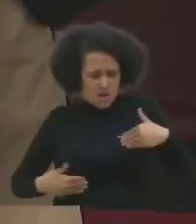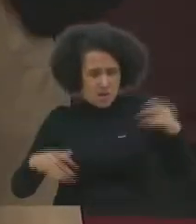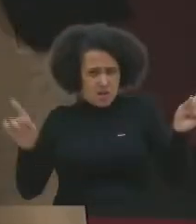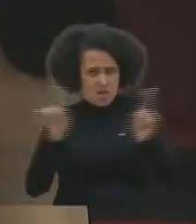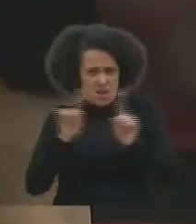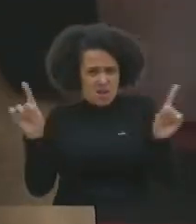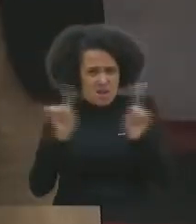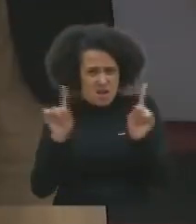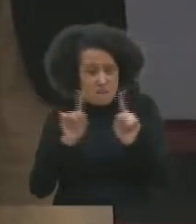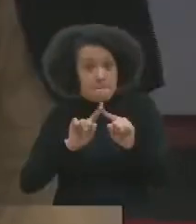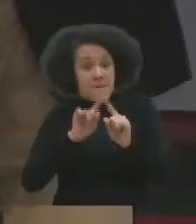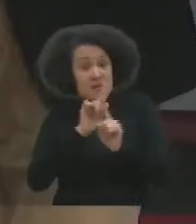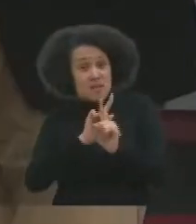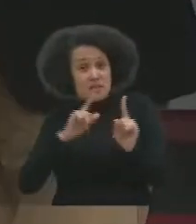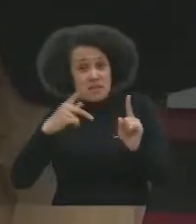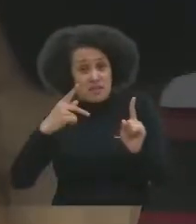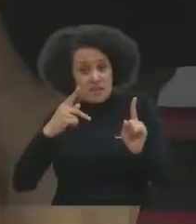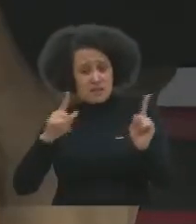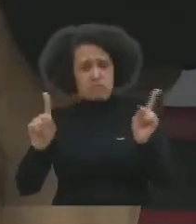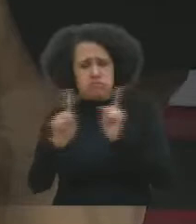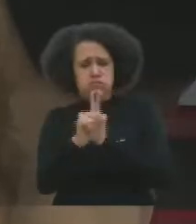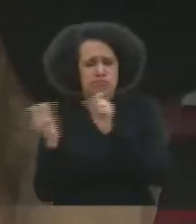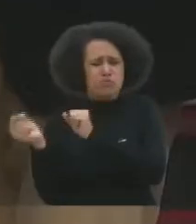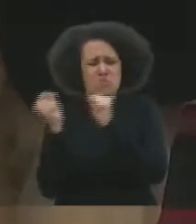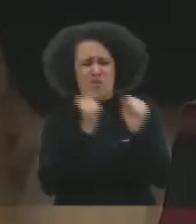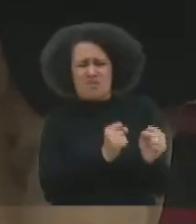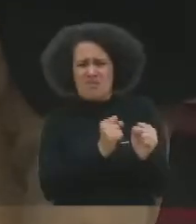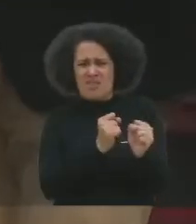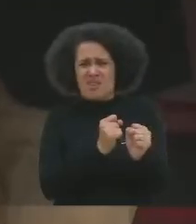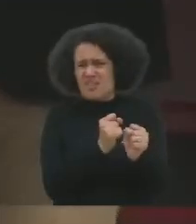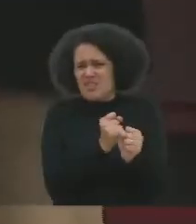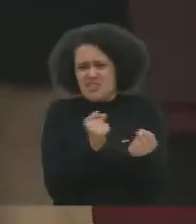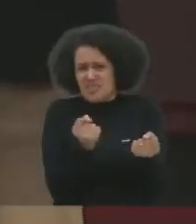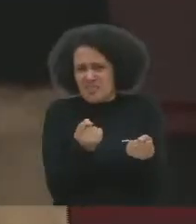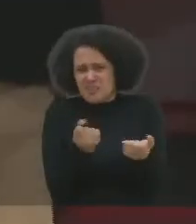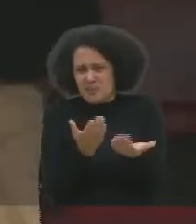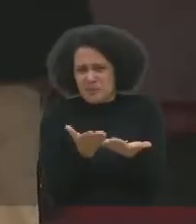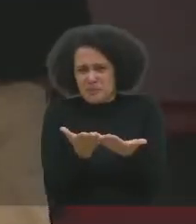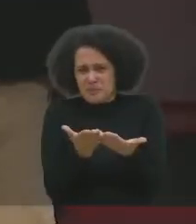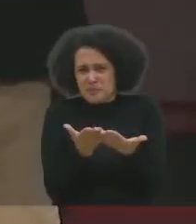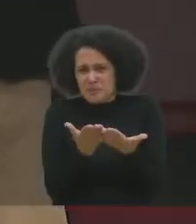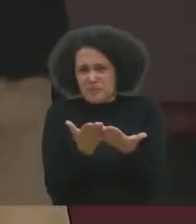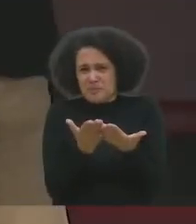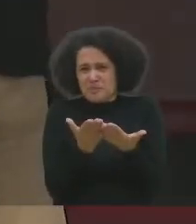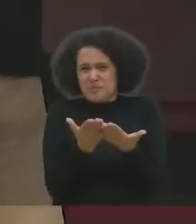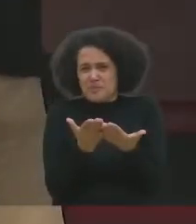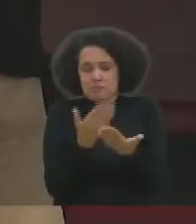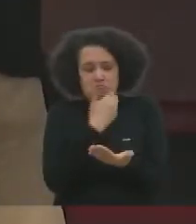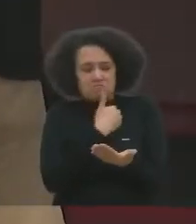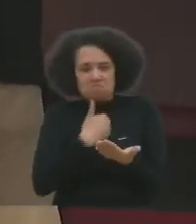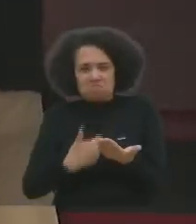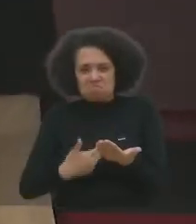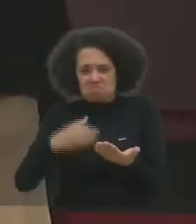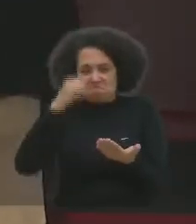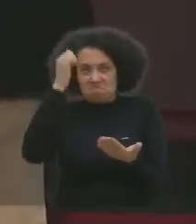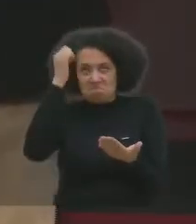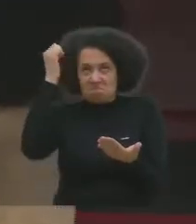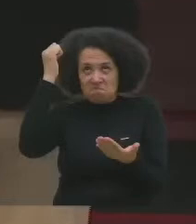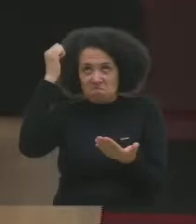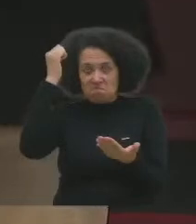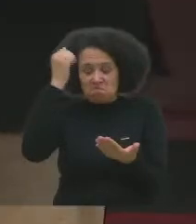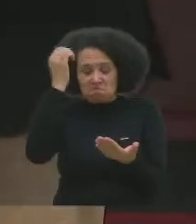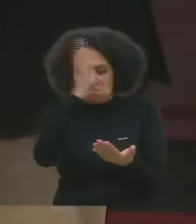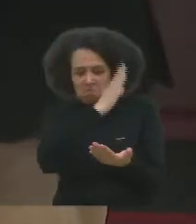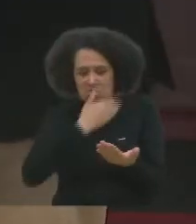os principados. Powers. Os poderes. Rulers of the present darkness. Contra os governantes desse mundo. Mundo espiritual. And